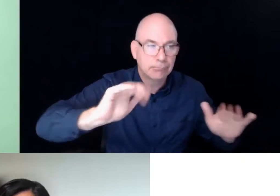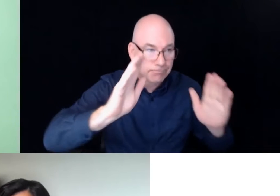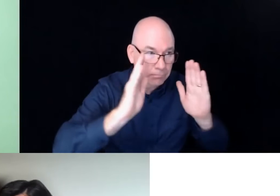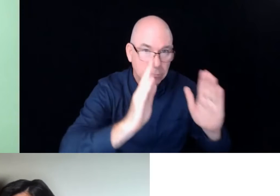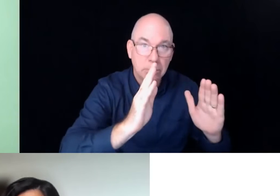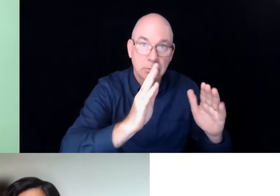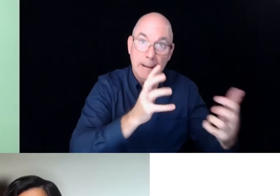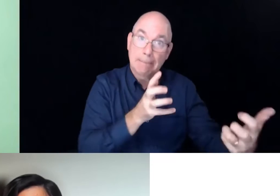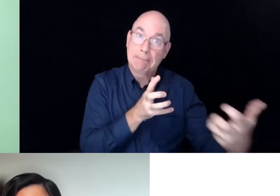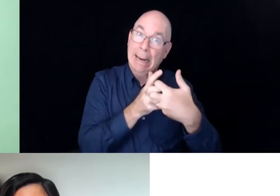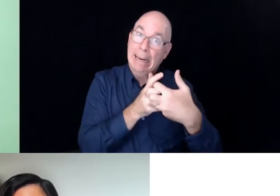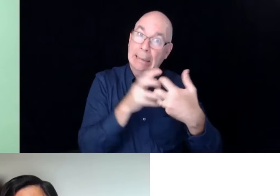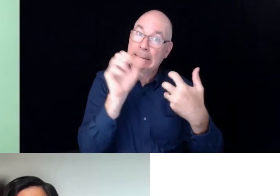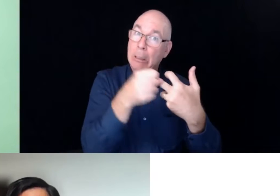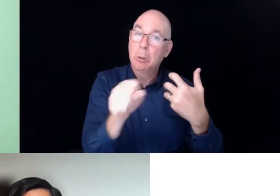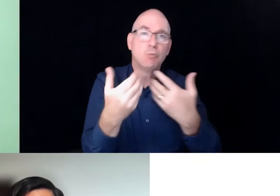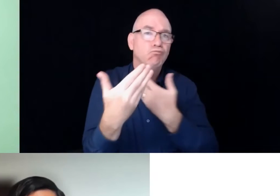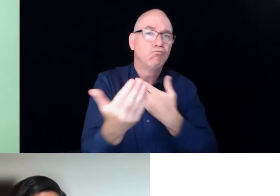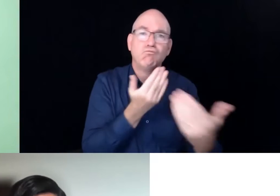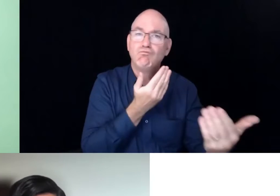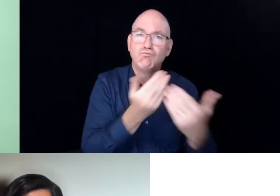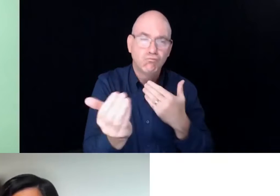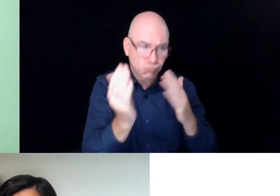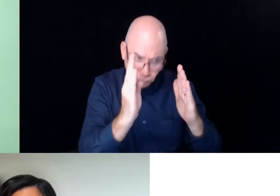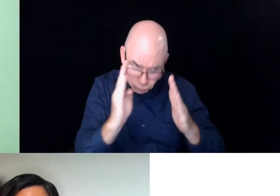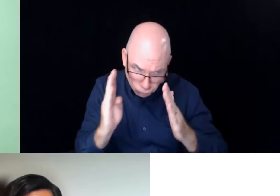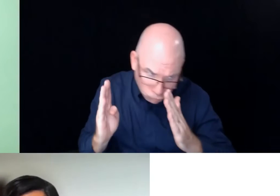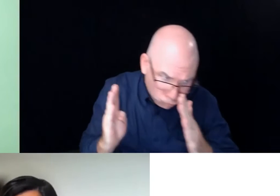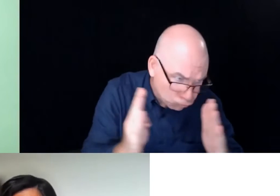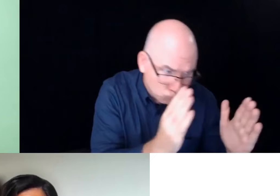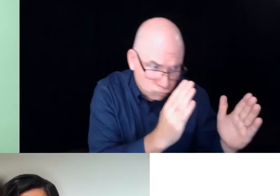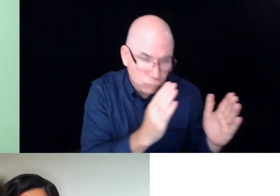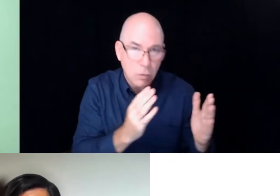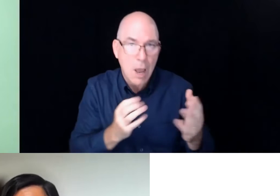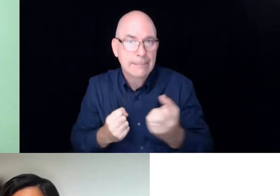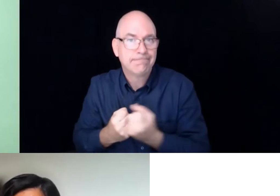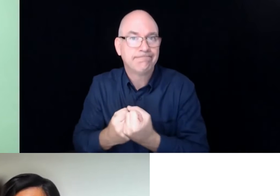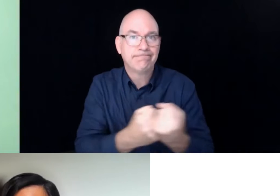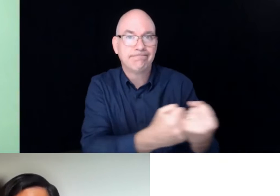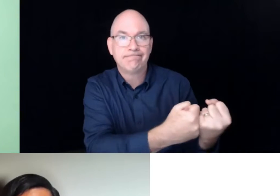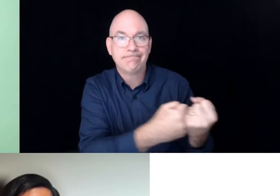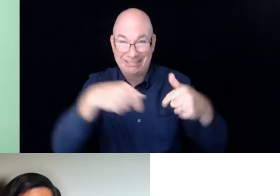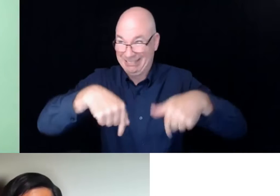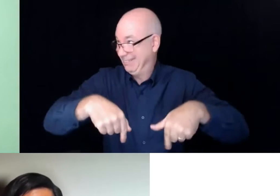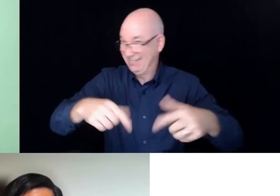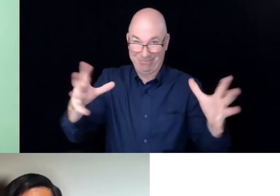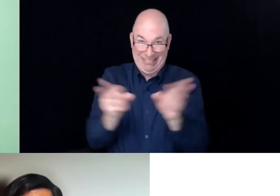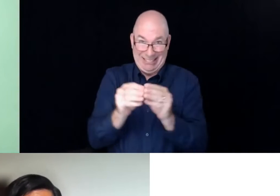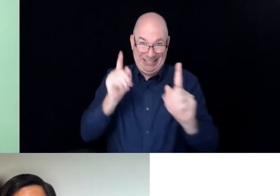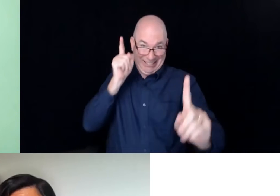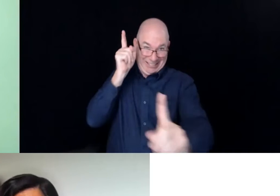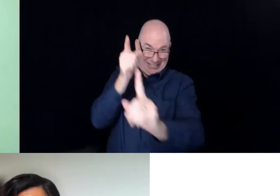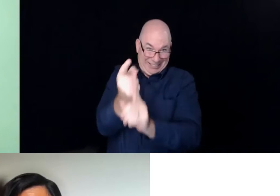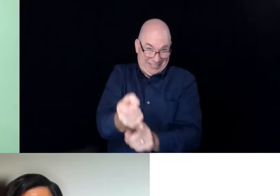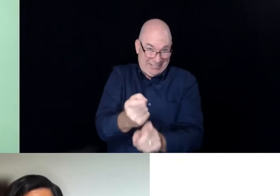line with my own opinions, so that I can contribute to this environment that we are all on this call kind of working towards, that